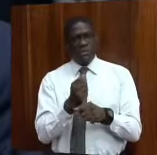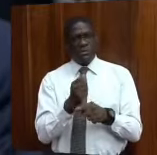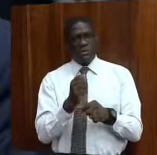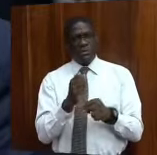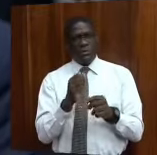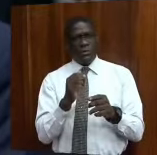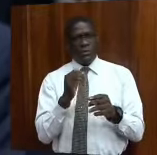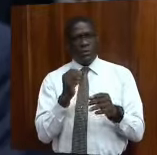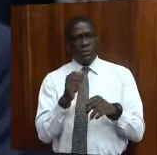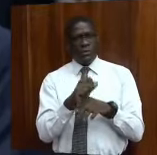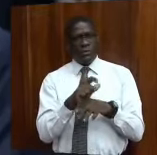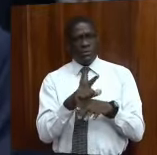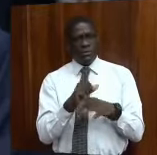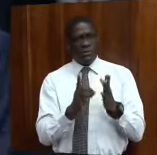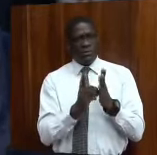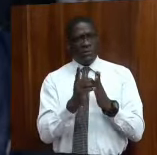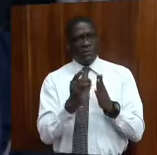million. The bank